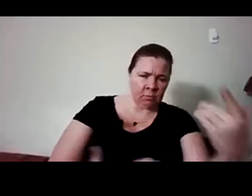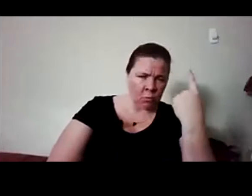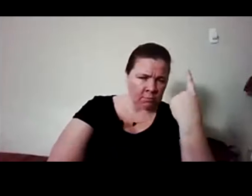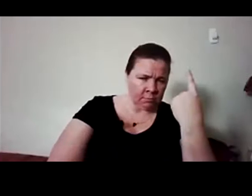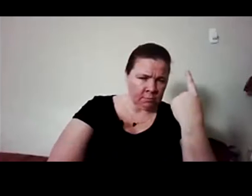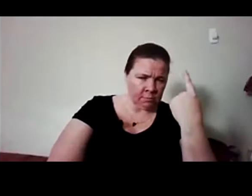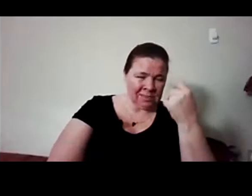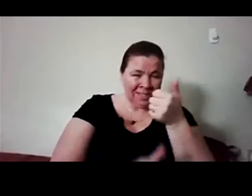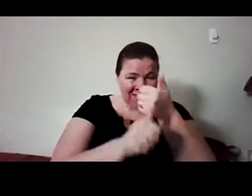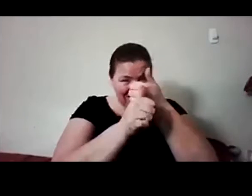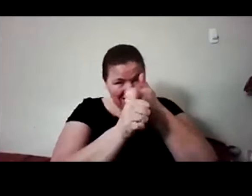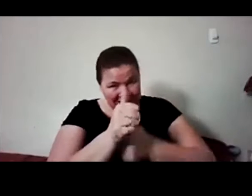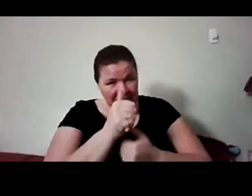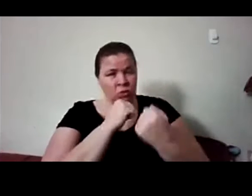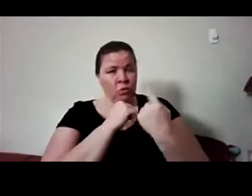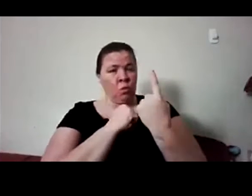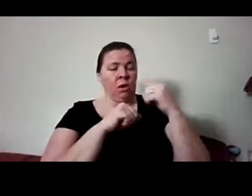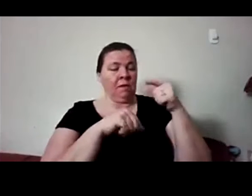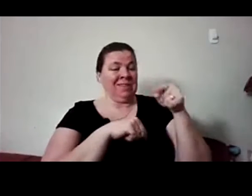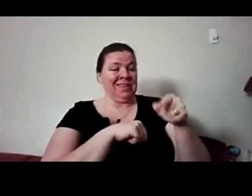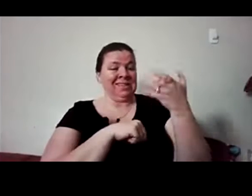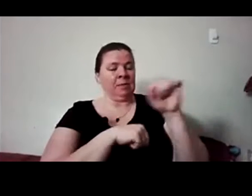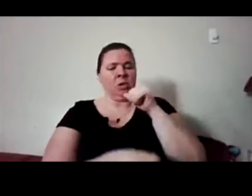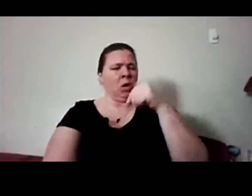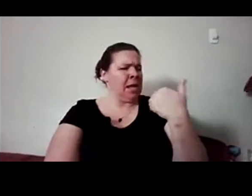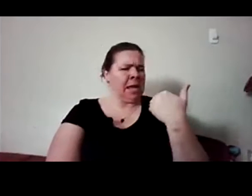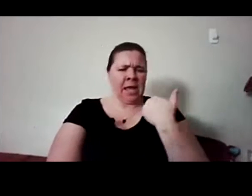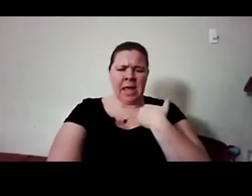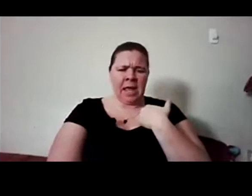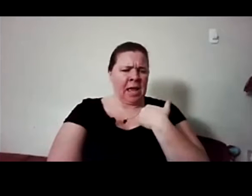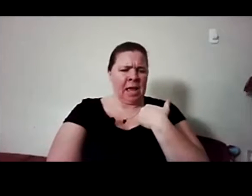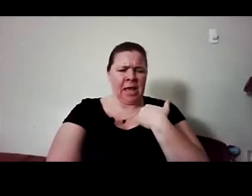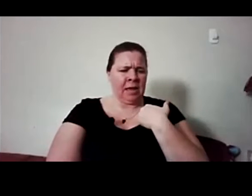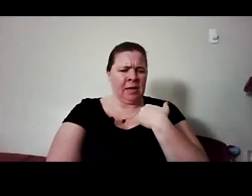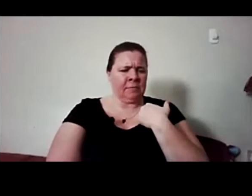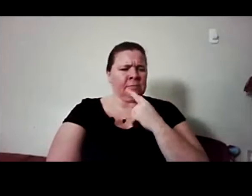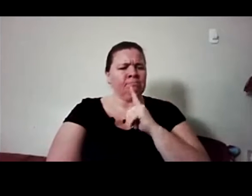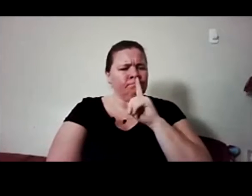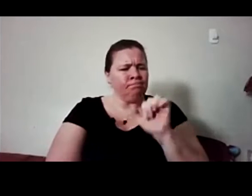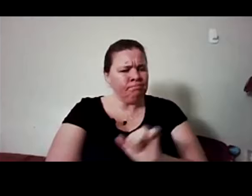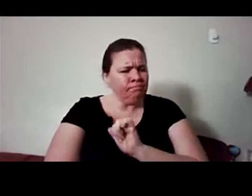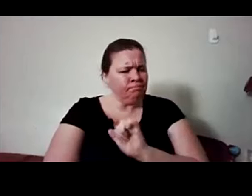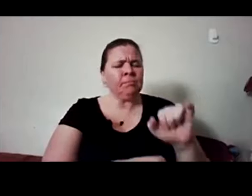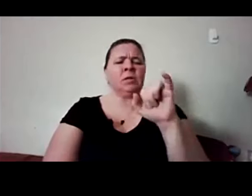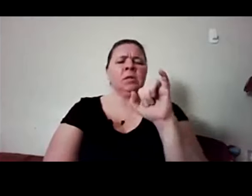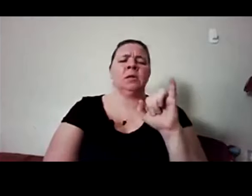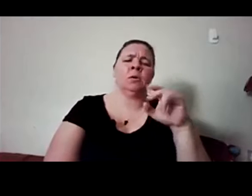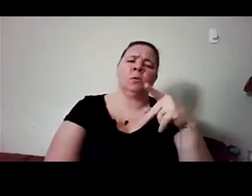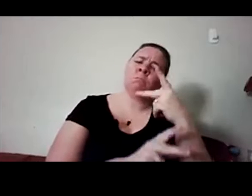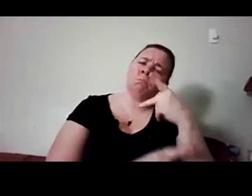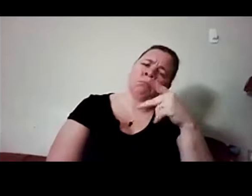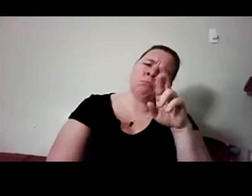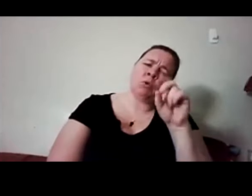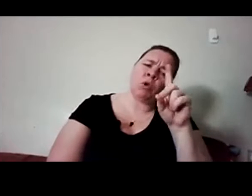Each and every one of these companies did not have a legitimate viable product.